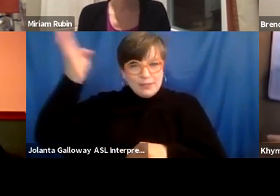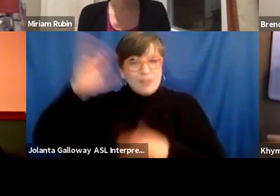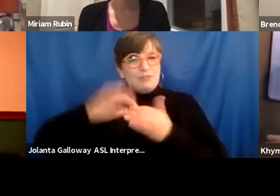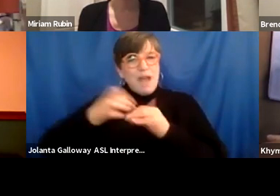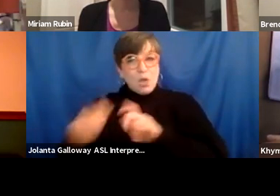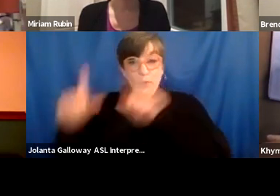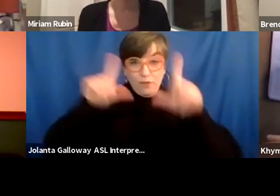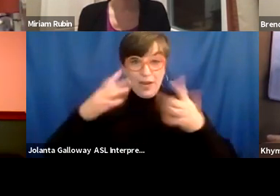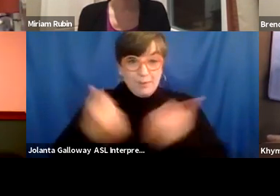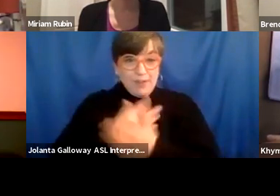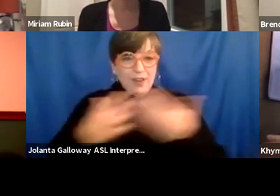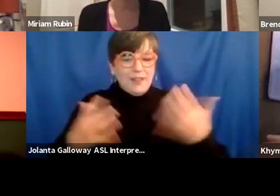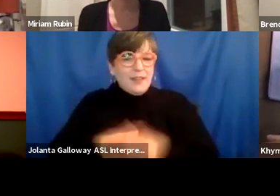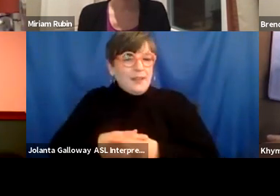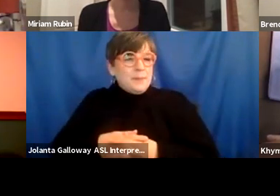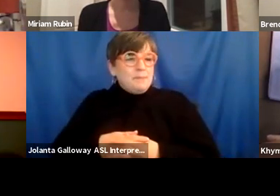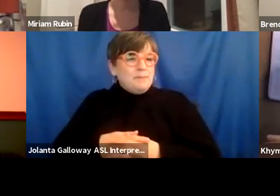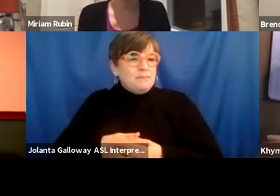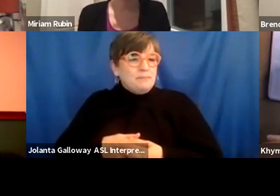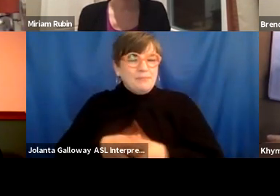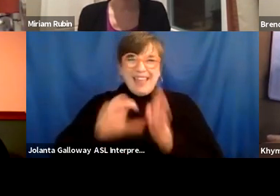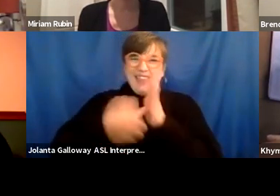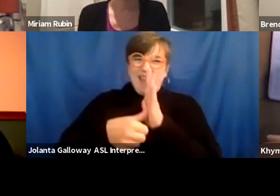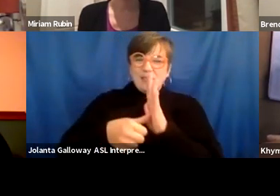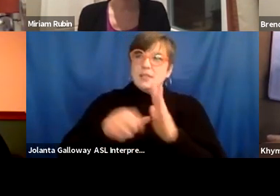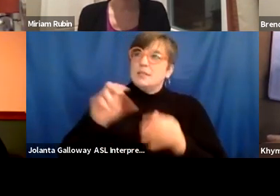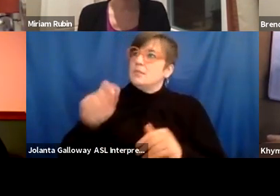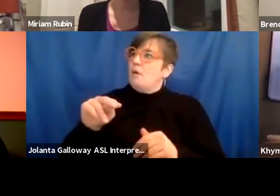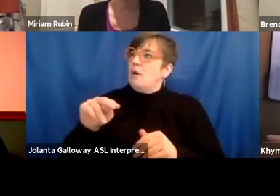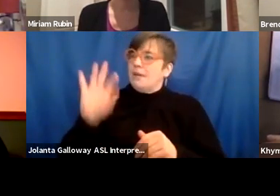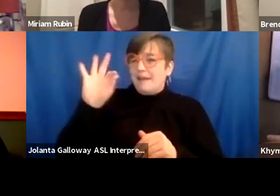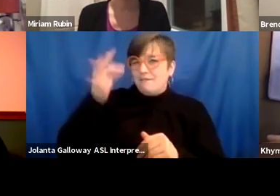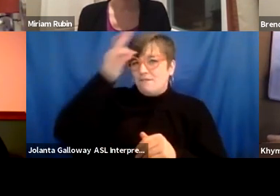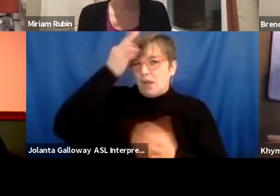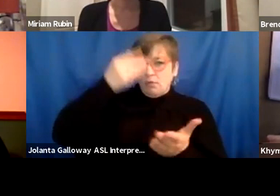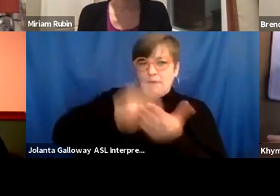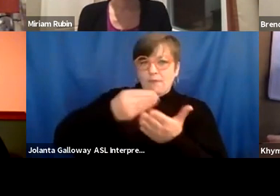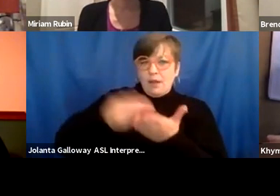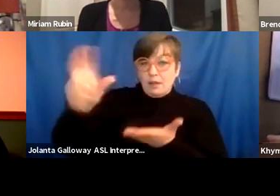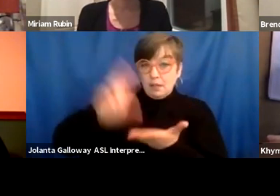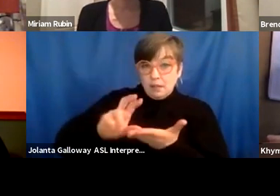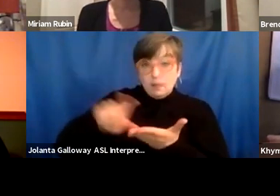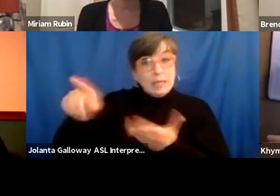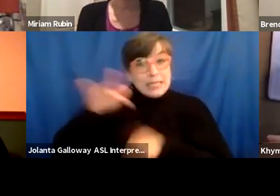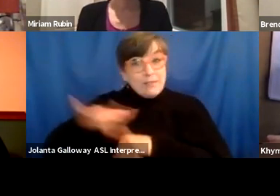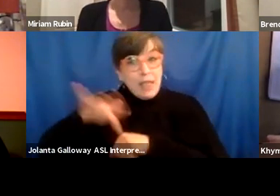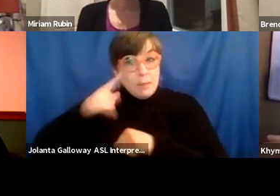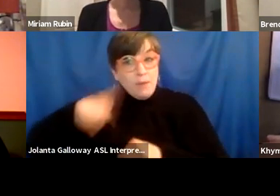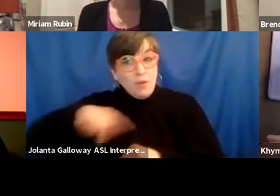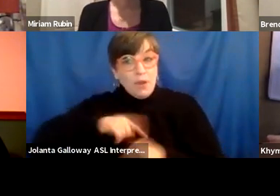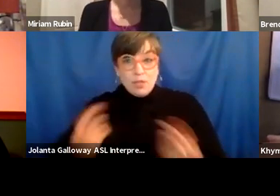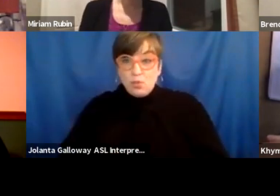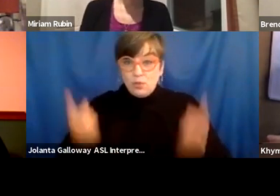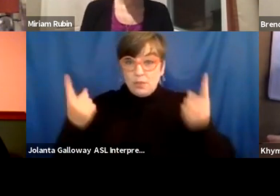framed it, and the emphasis on the federal funding and the fact that it is available to us to spend